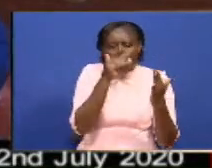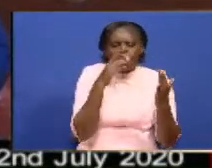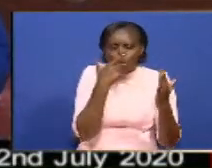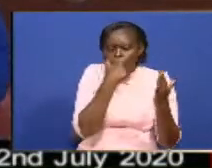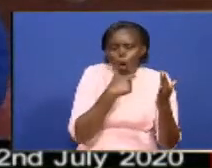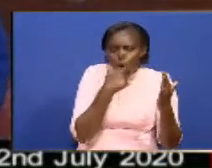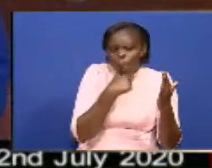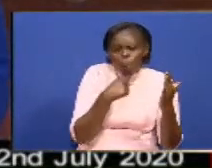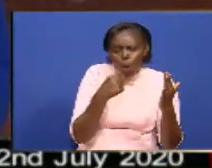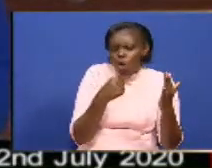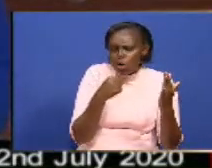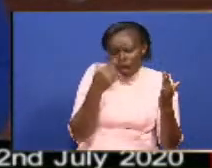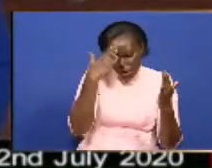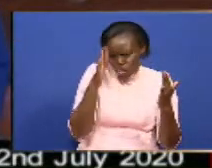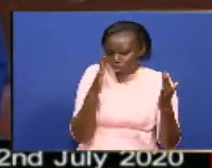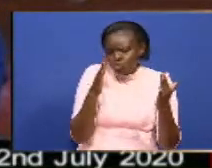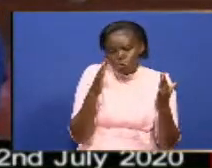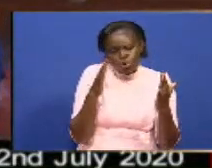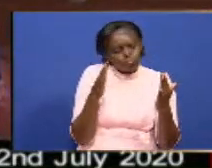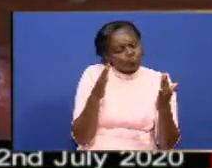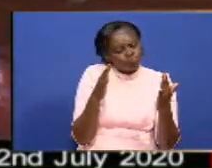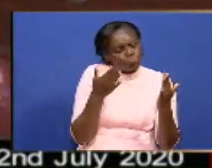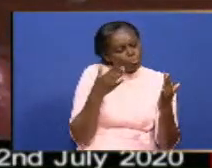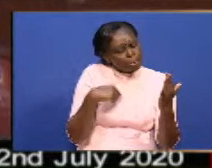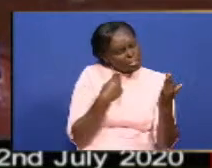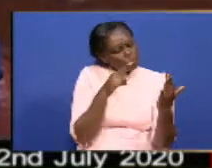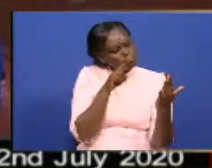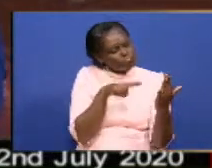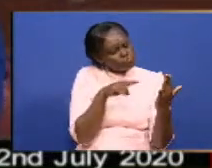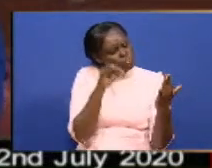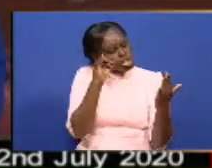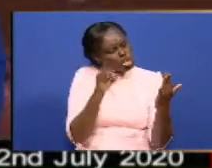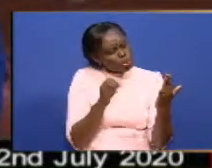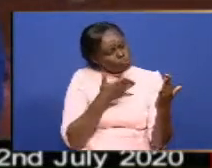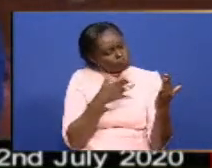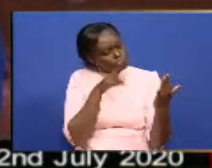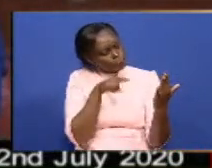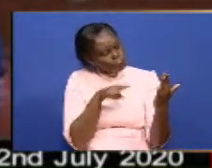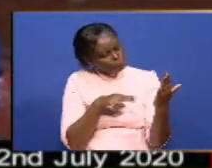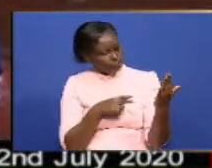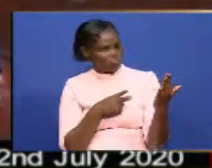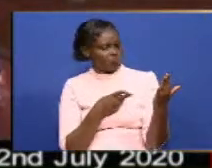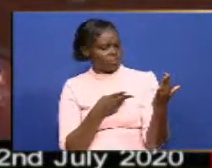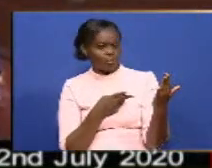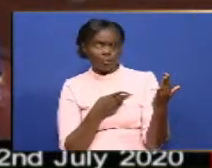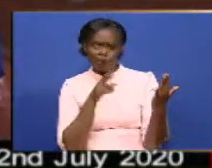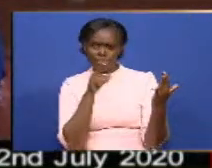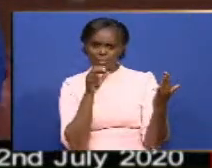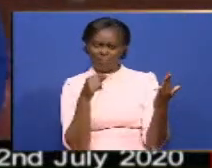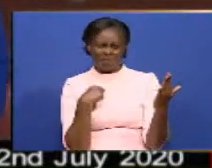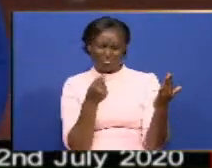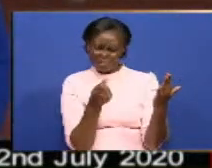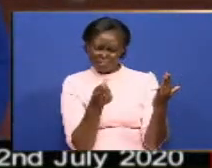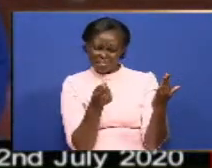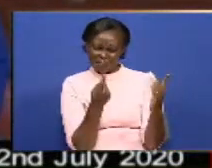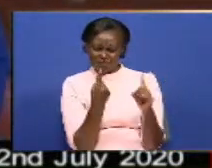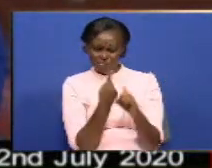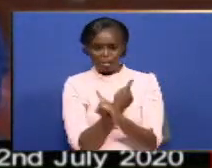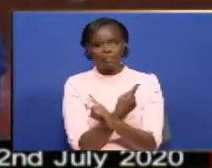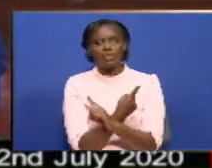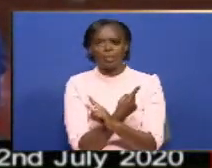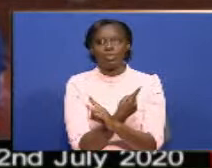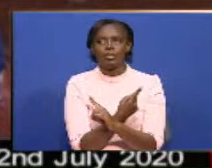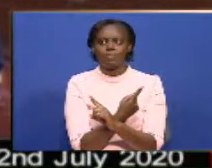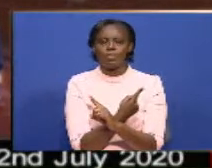don't know what mischief you are trying to redress, because I've looked at the new one, and there are really minor differences which could have